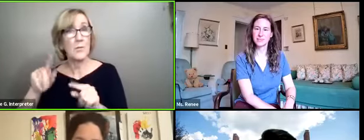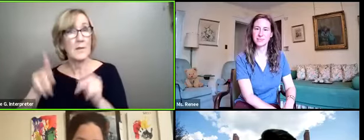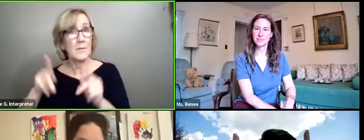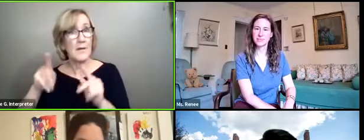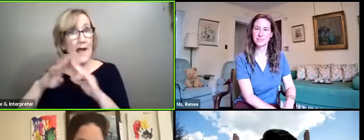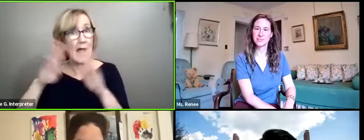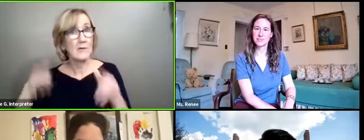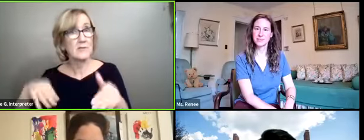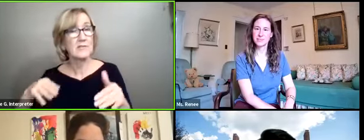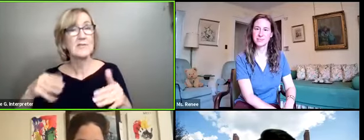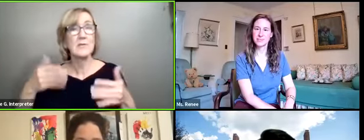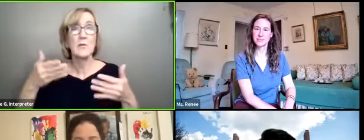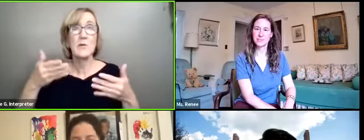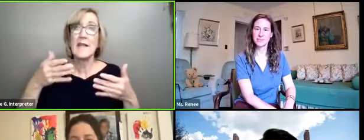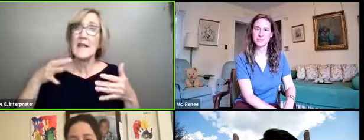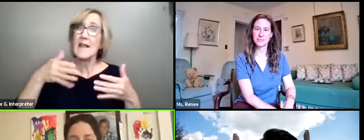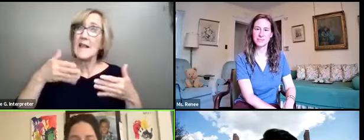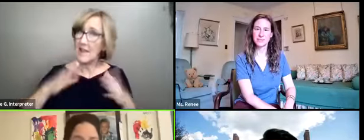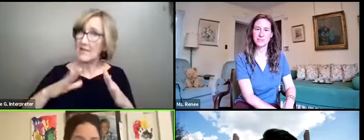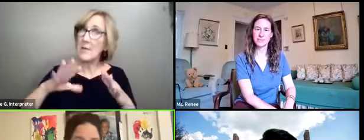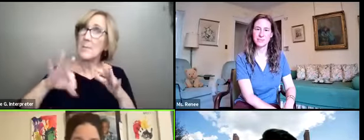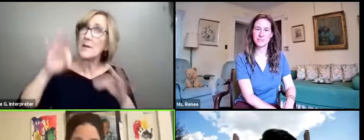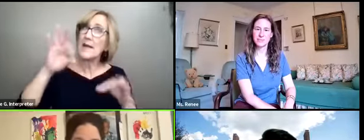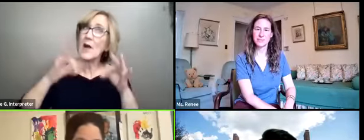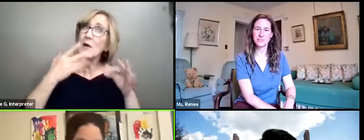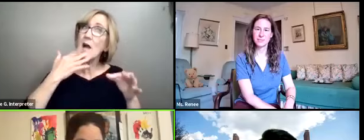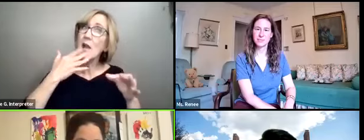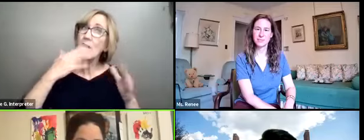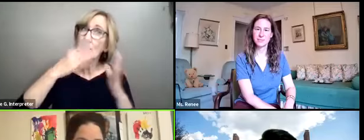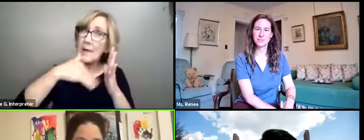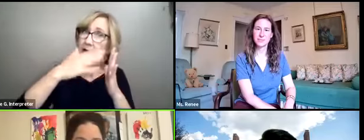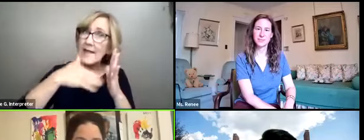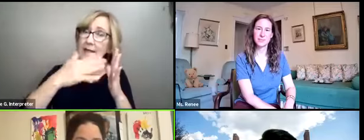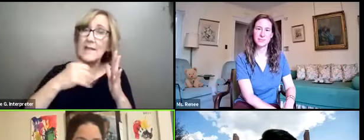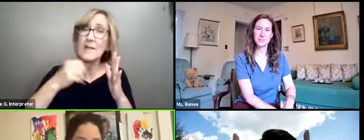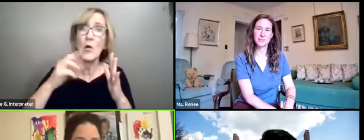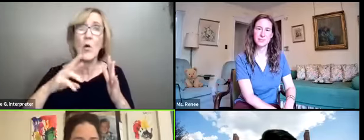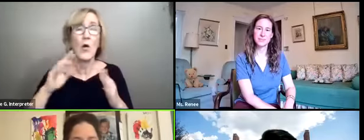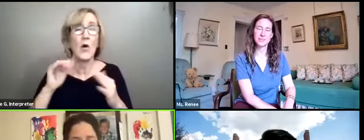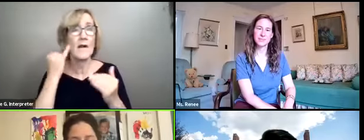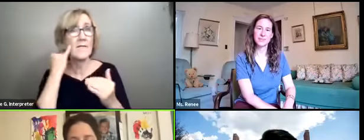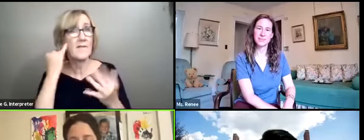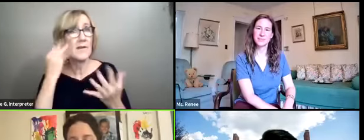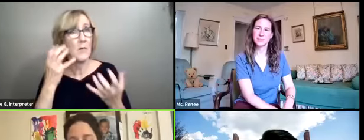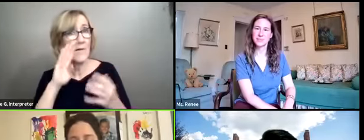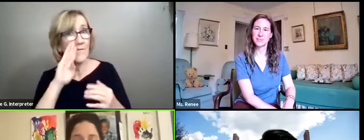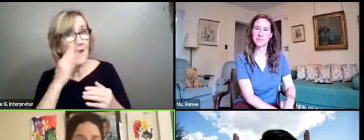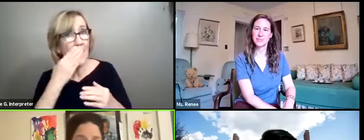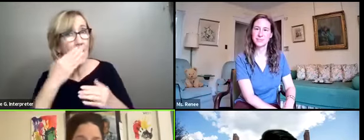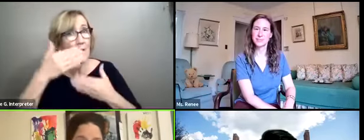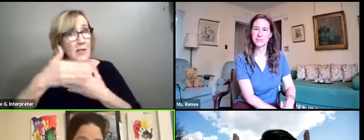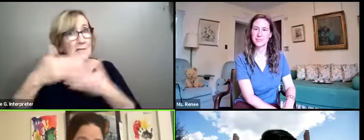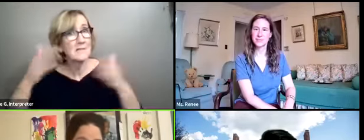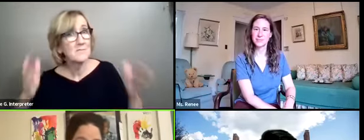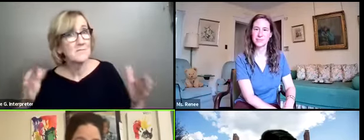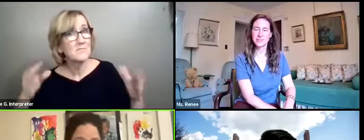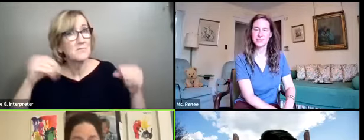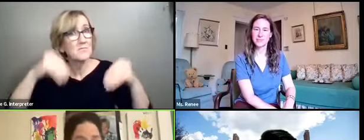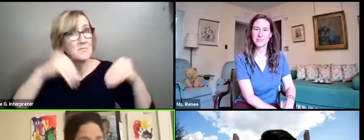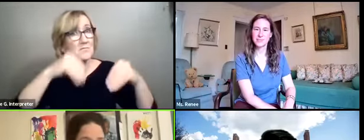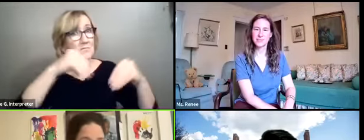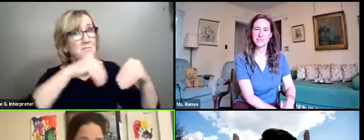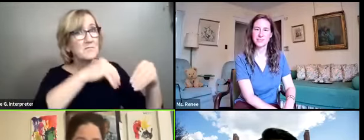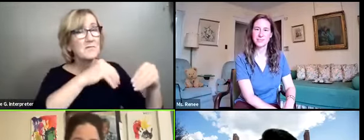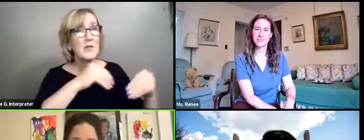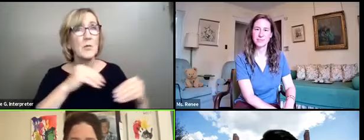paint color if they want some paint. We let them pick out and put together a flower bed if they want a flower bed. We repair porches that need like